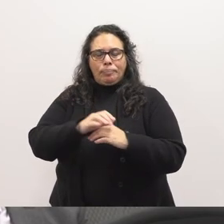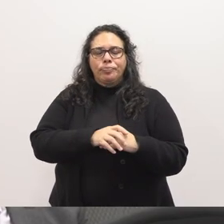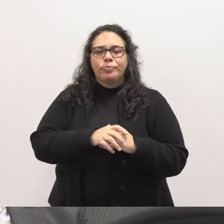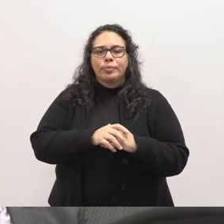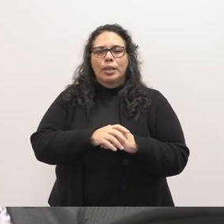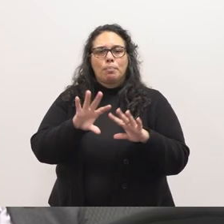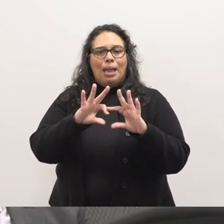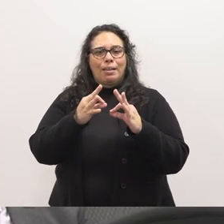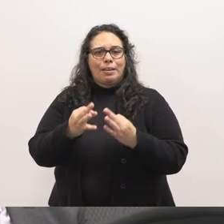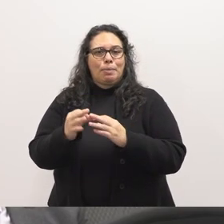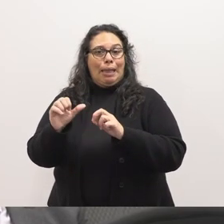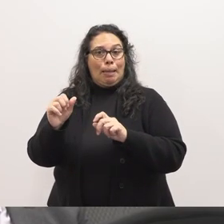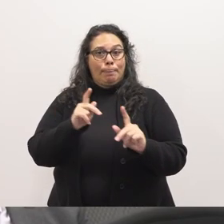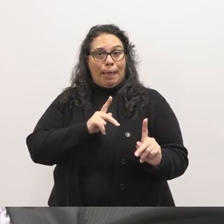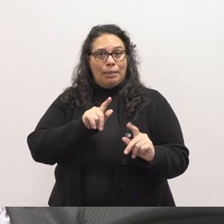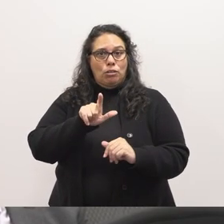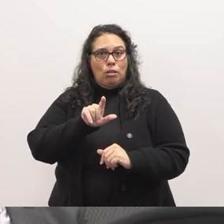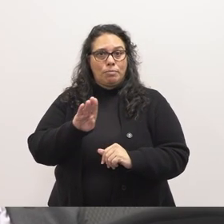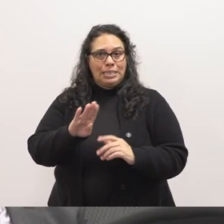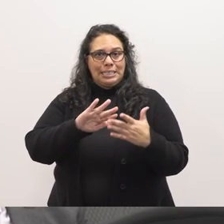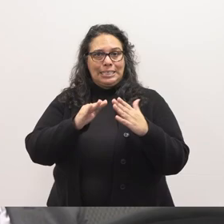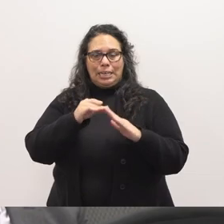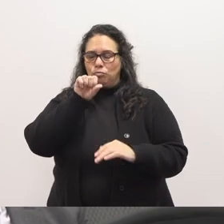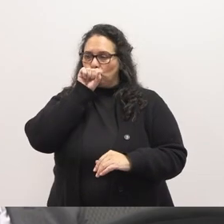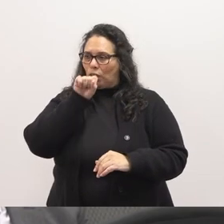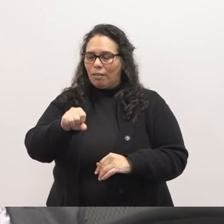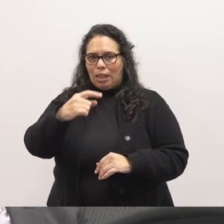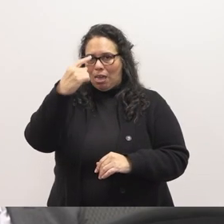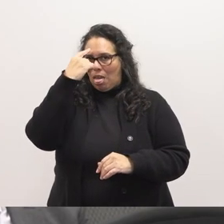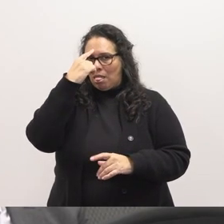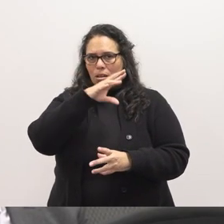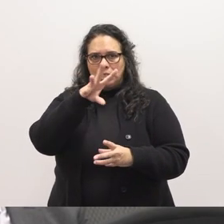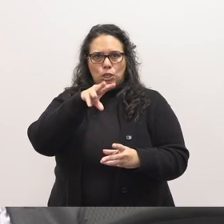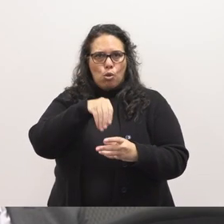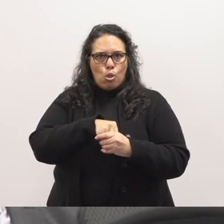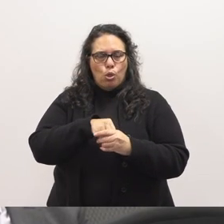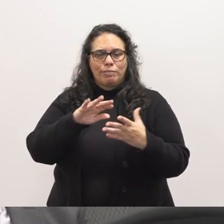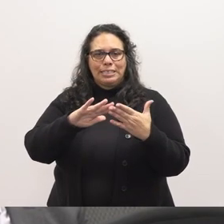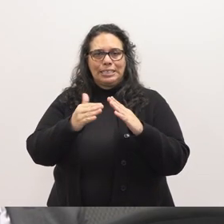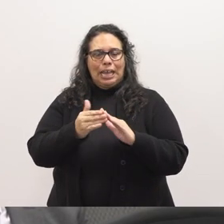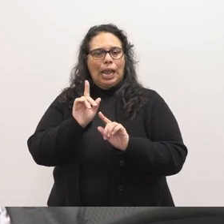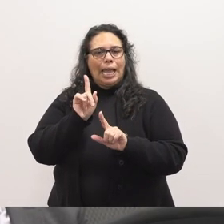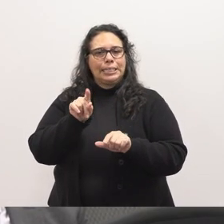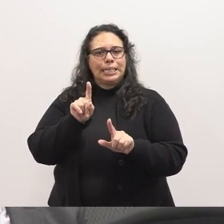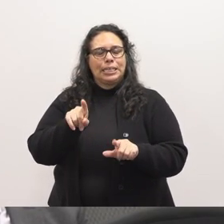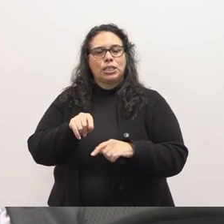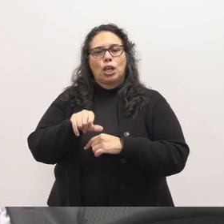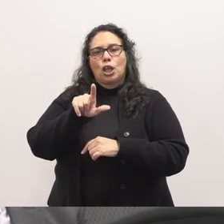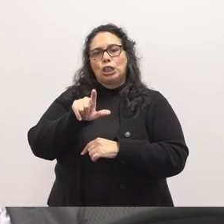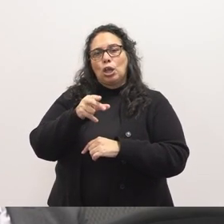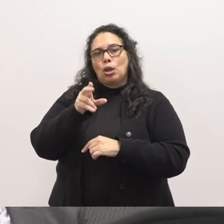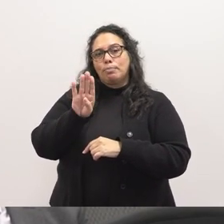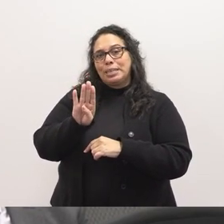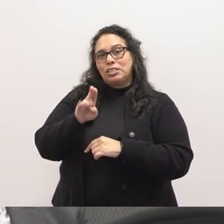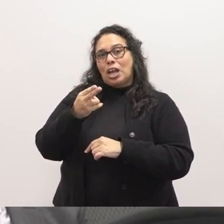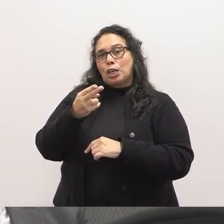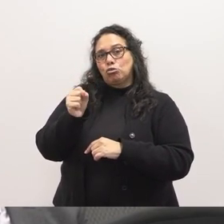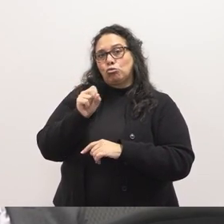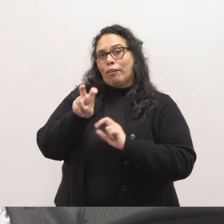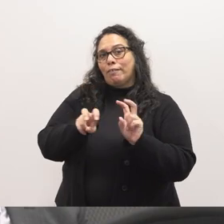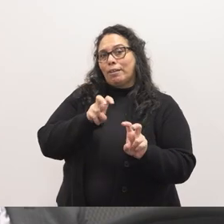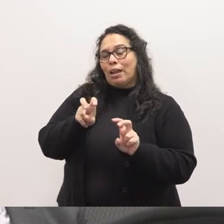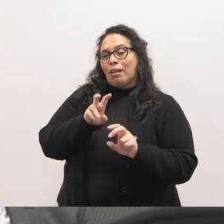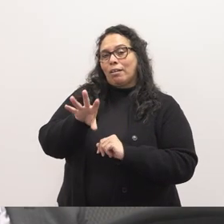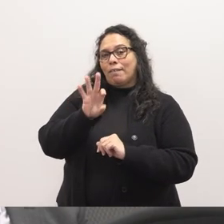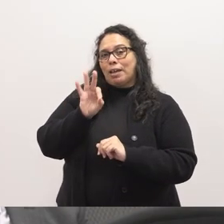family was moving back to Long Beach, a city I've always loved and thought of as an inclusive city, I attended the Long Beach High School Fair to help my son find a good fit school for